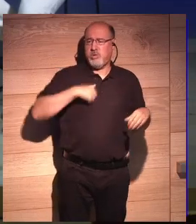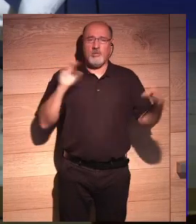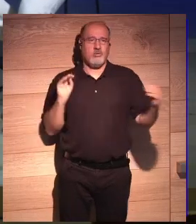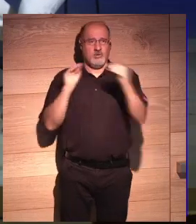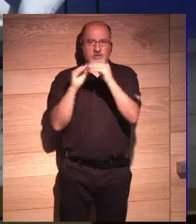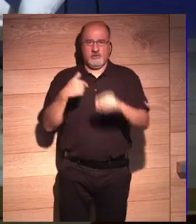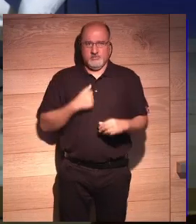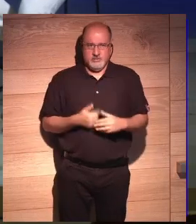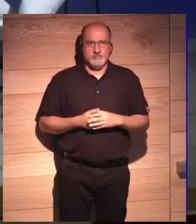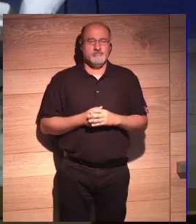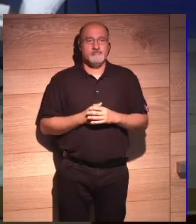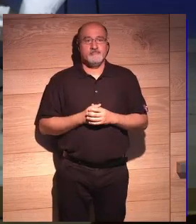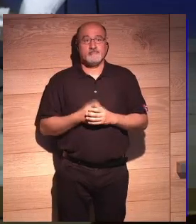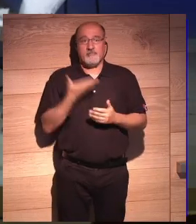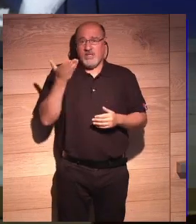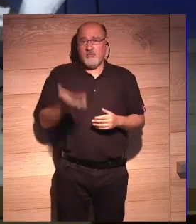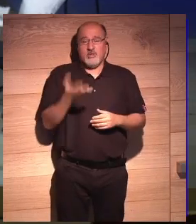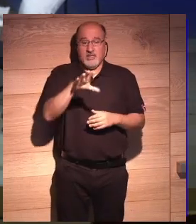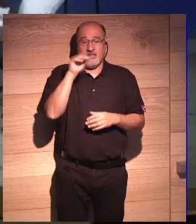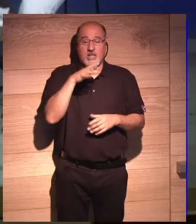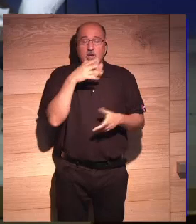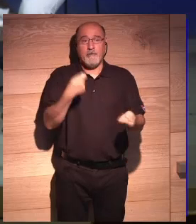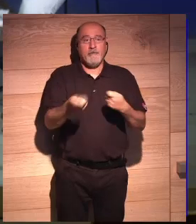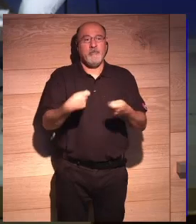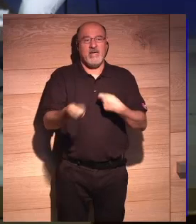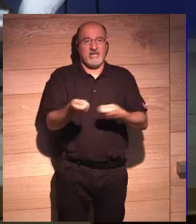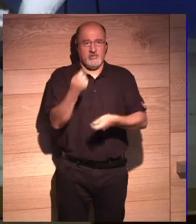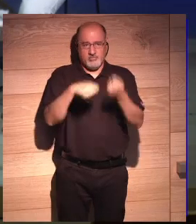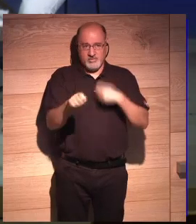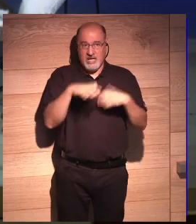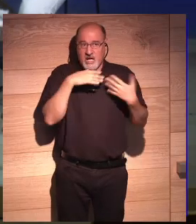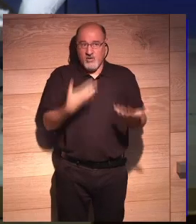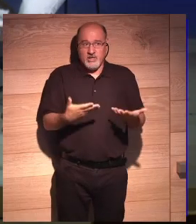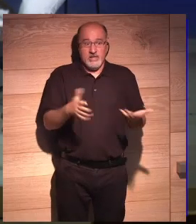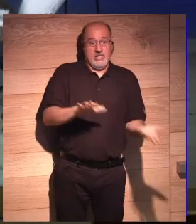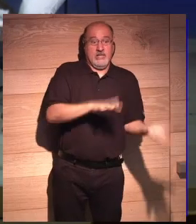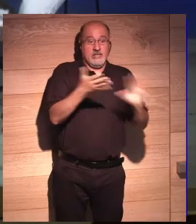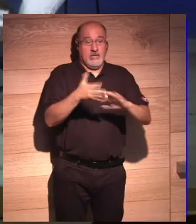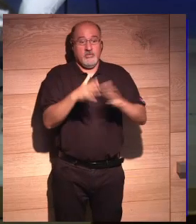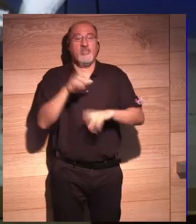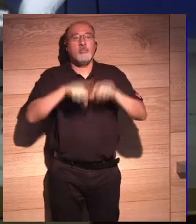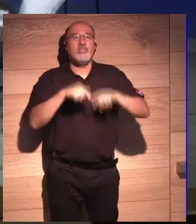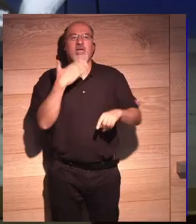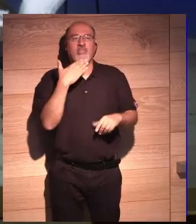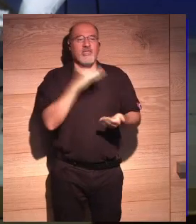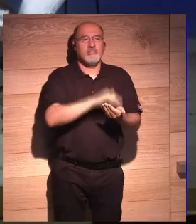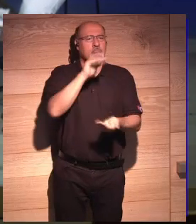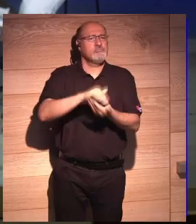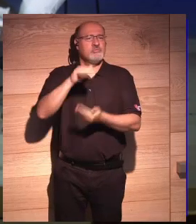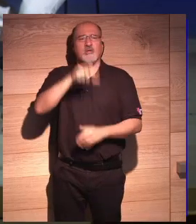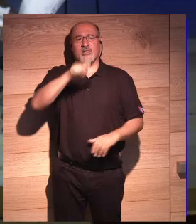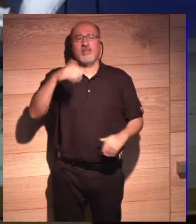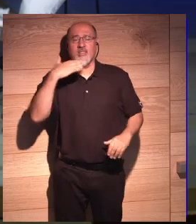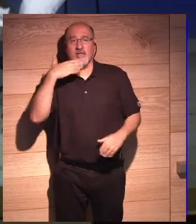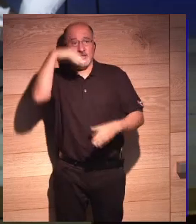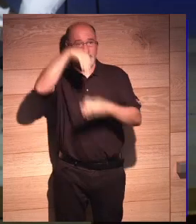for a long time, and I'm sure that they agree with me, but this is important to understand the market. And in order to understand the market, we have to understand